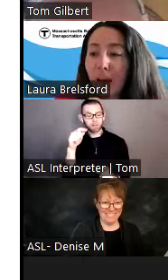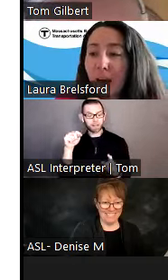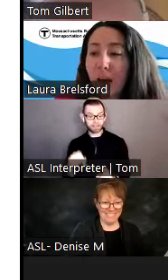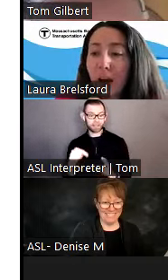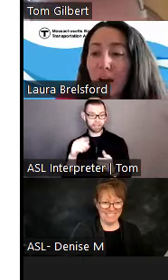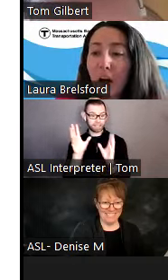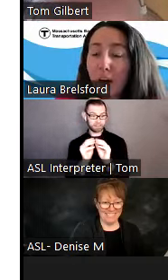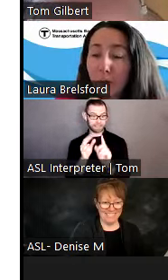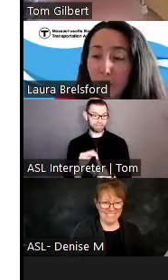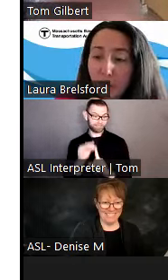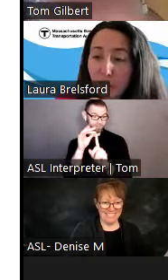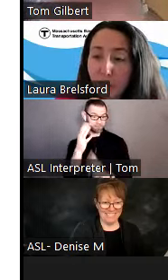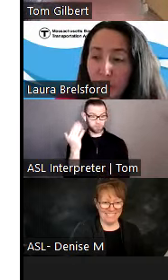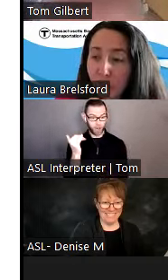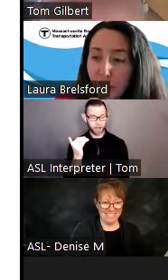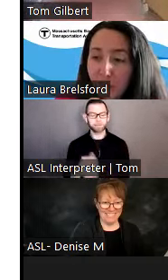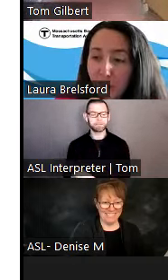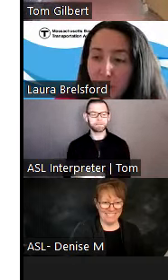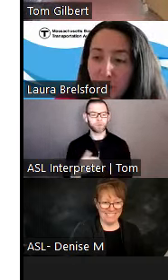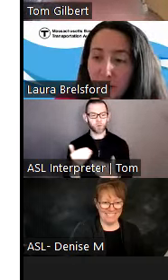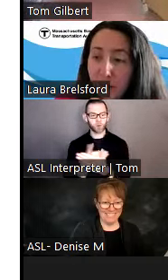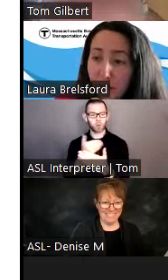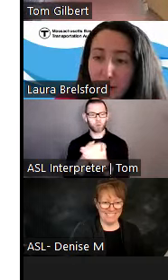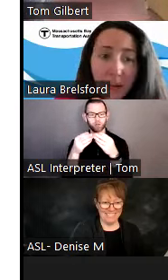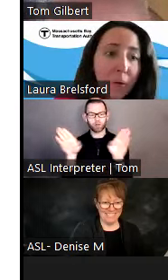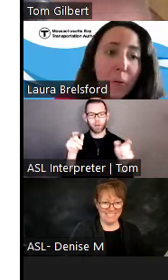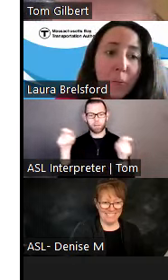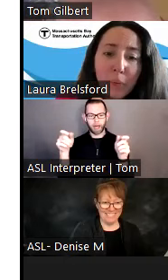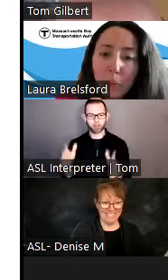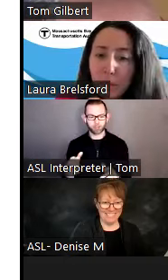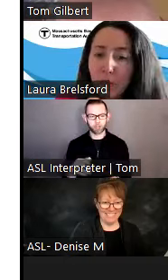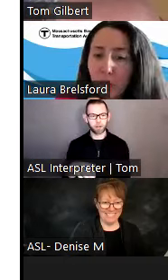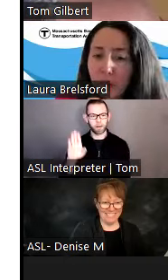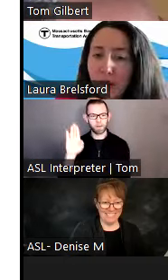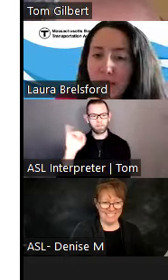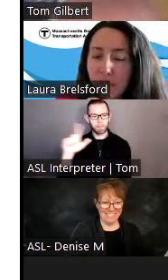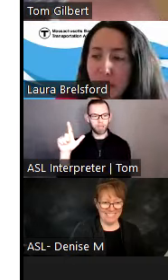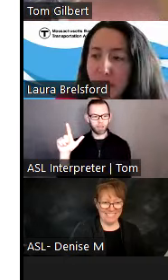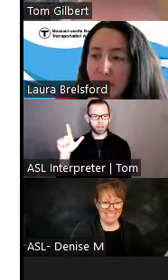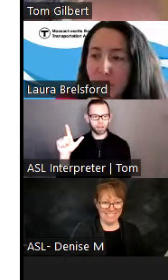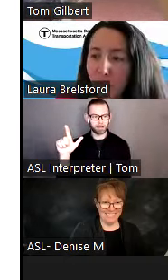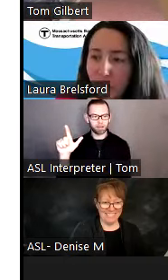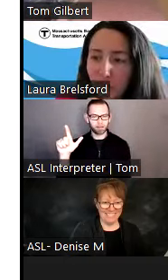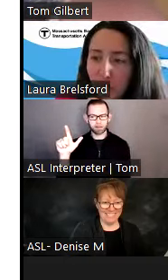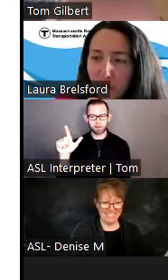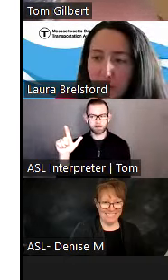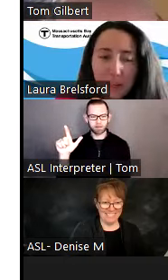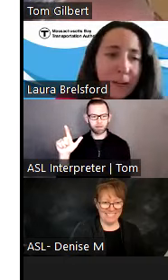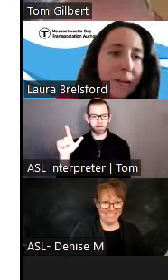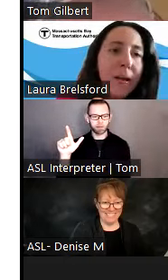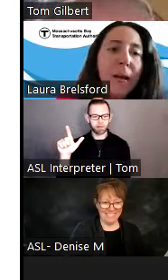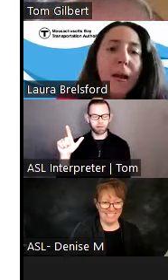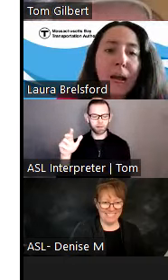in that our brand new general manager, Phil Ng, will be joining us and making some opening